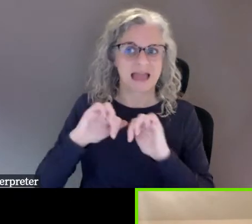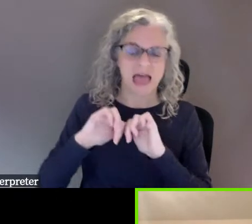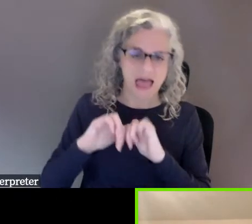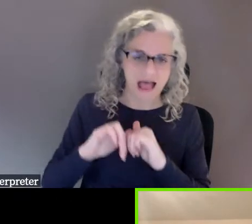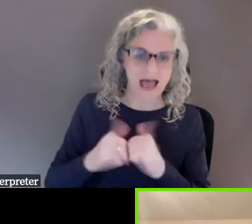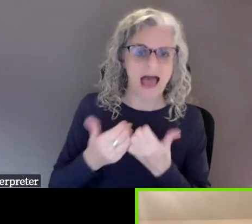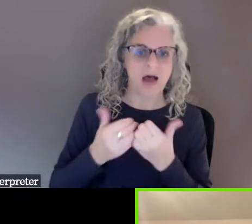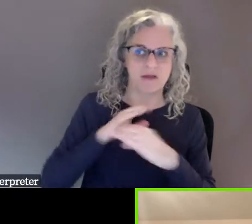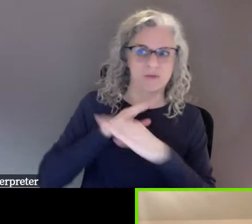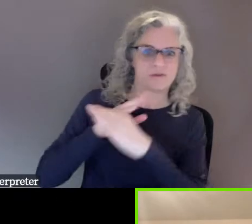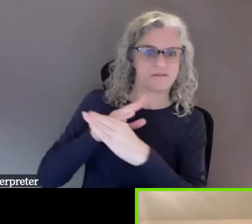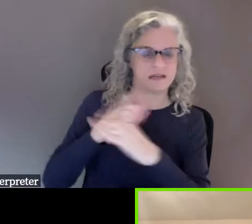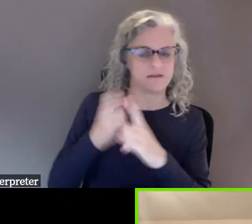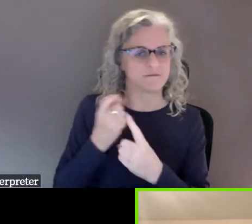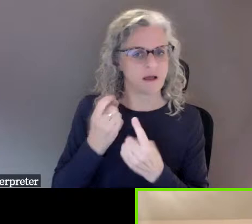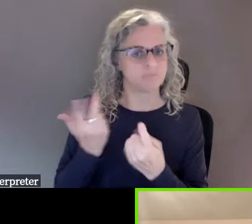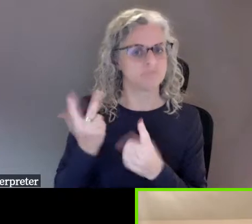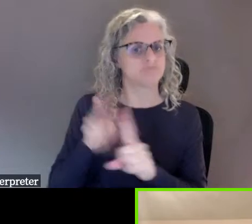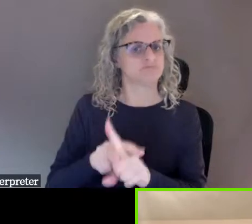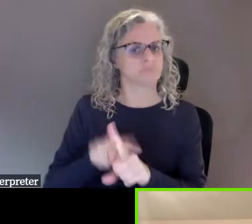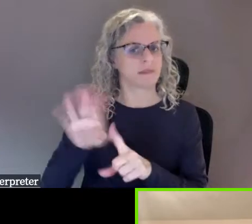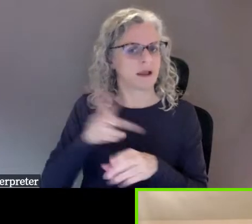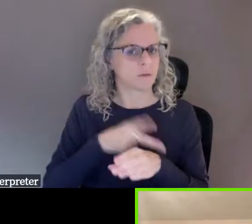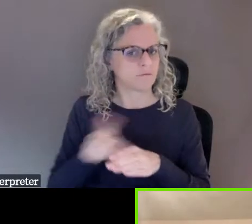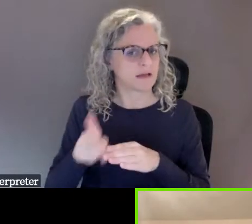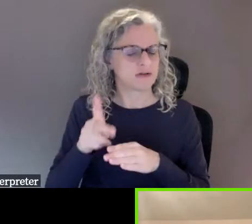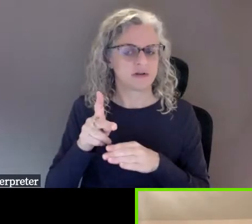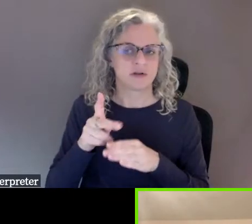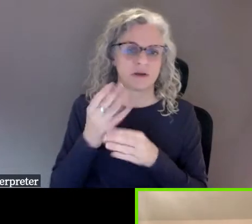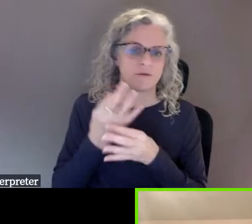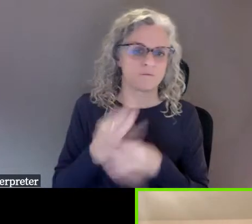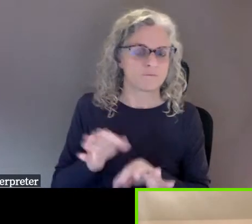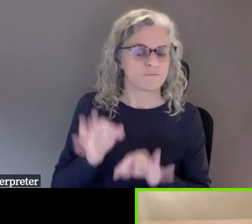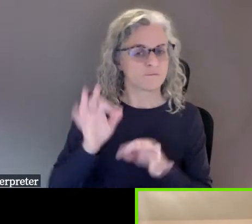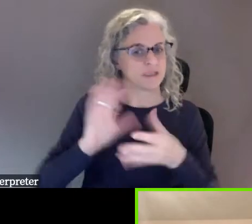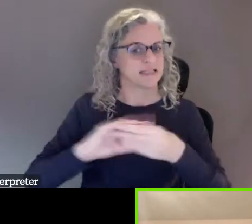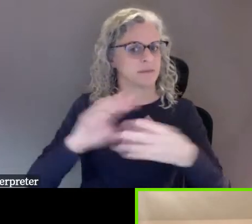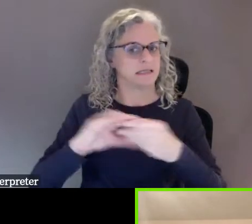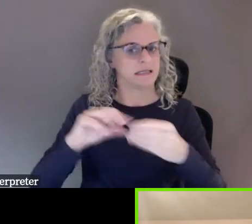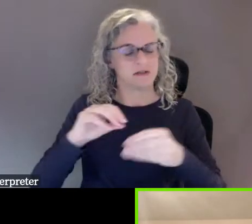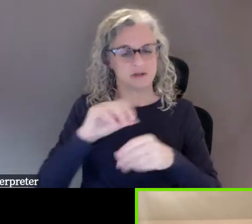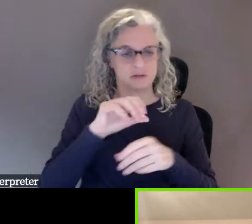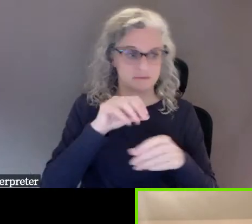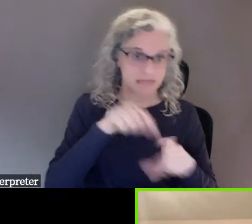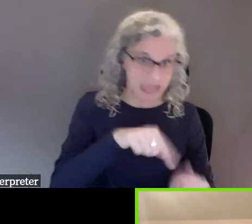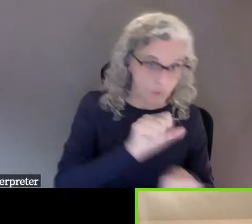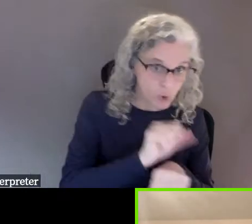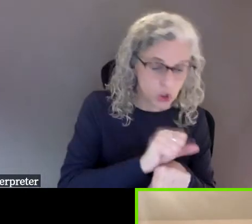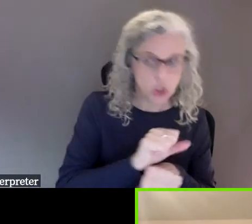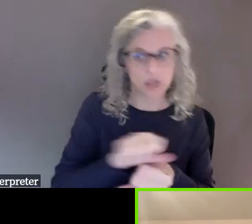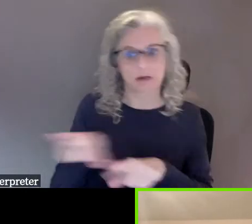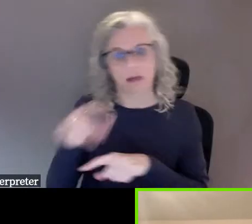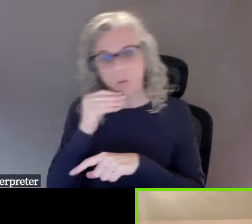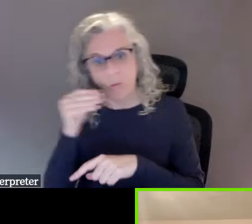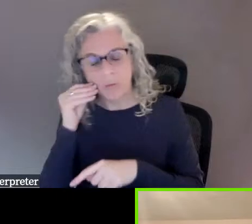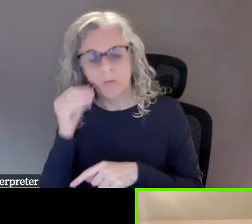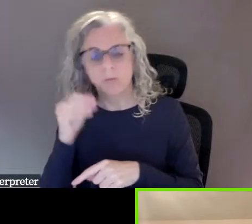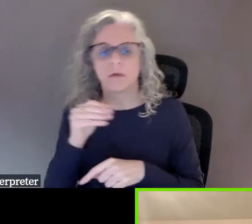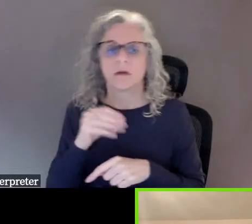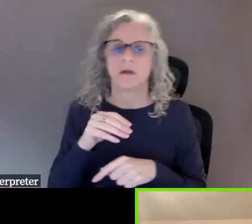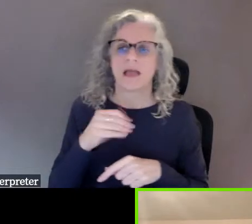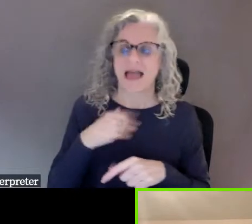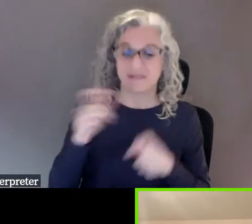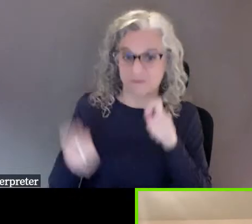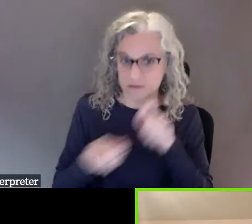from exercising their professional freedom of speech in the workplace and outside of the workplace, been, facing retaliatory